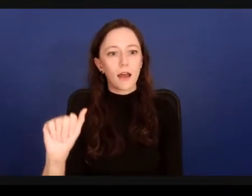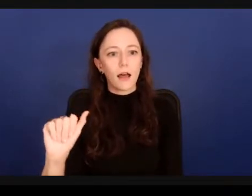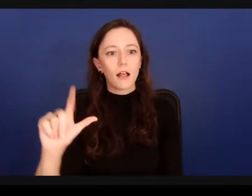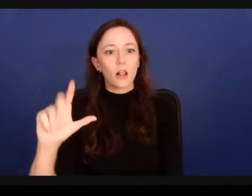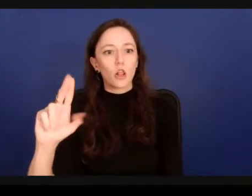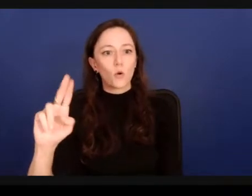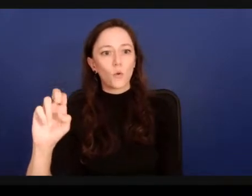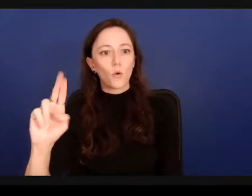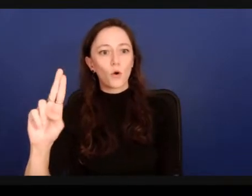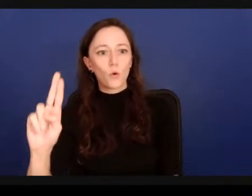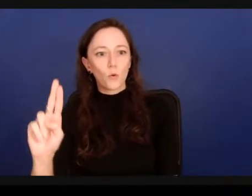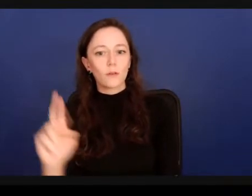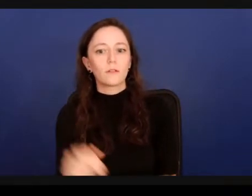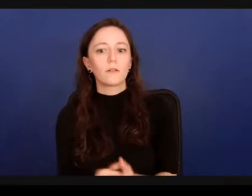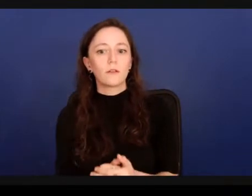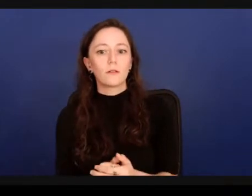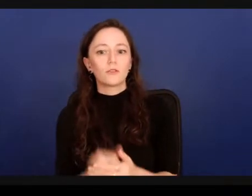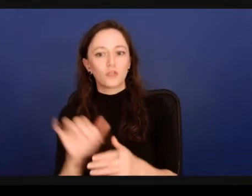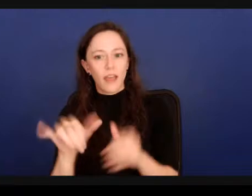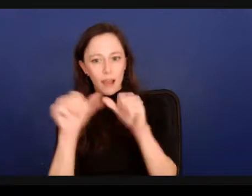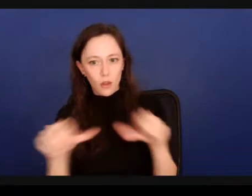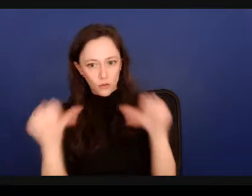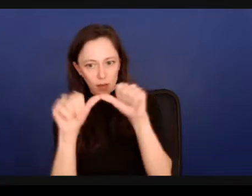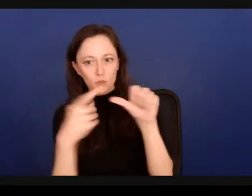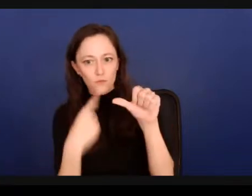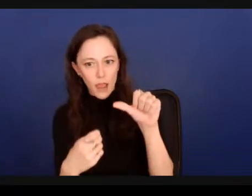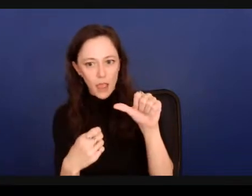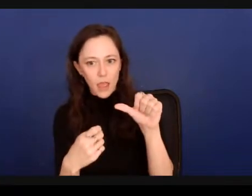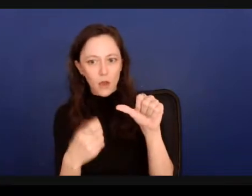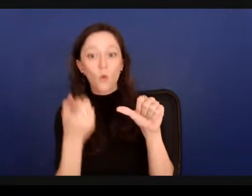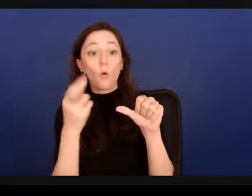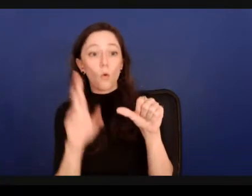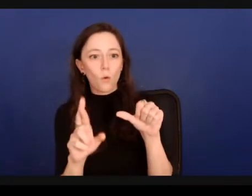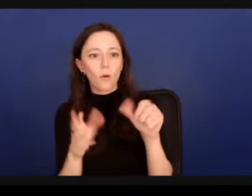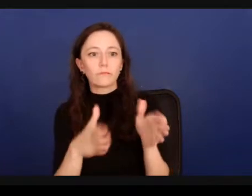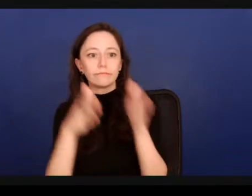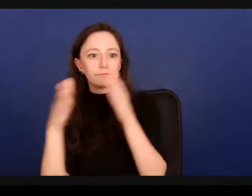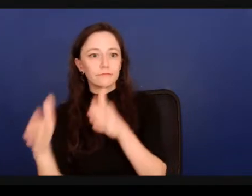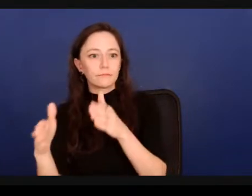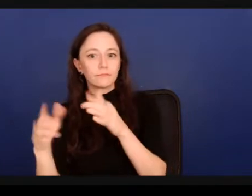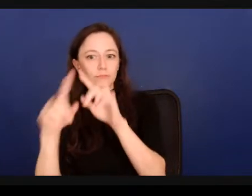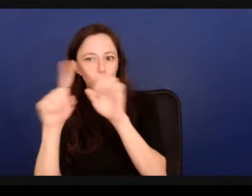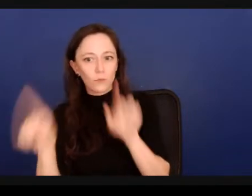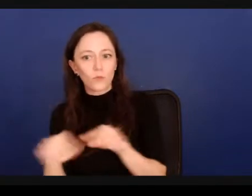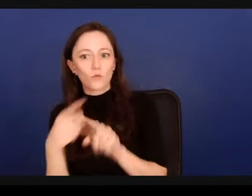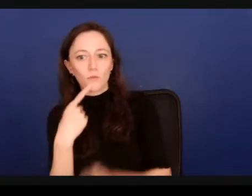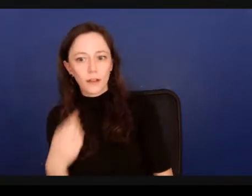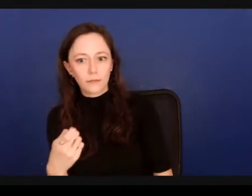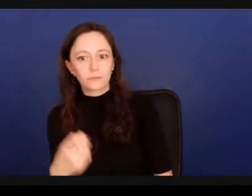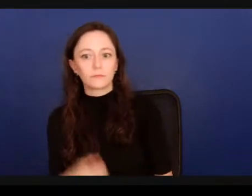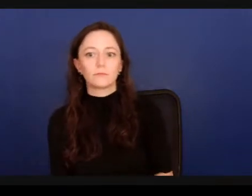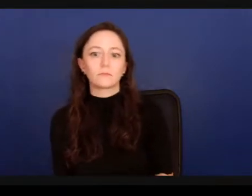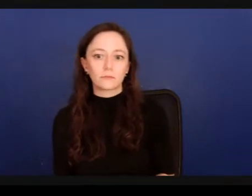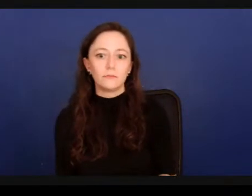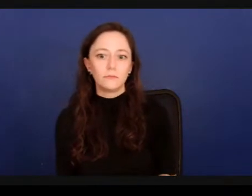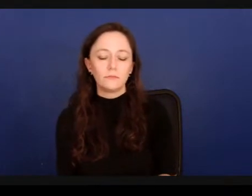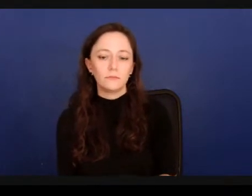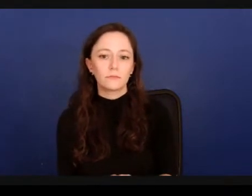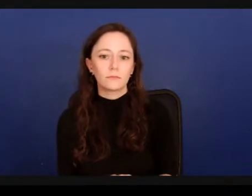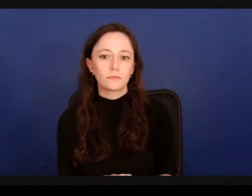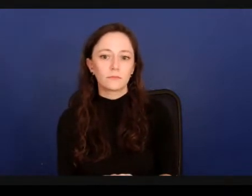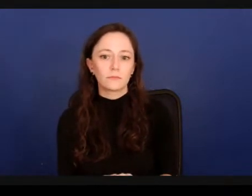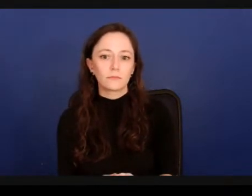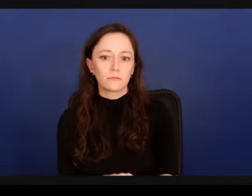over here, or Pu'u'o, which is this whole area over here, right?